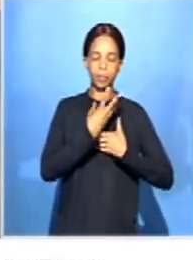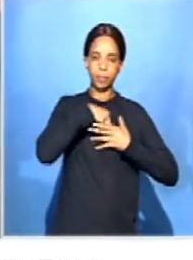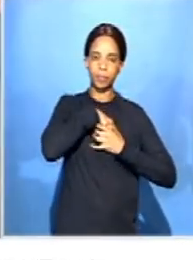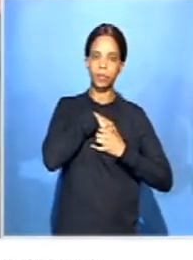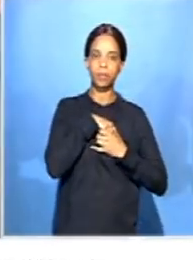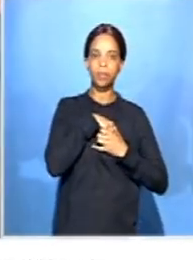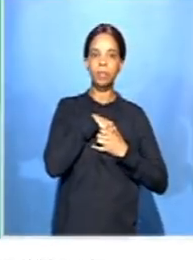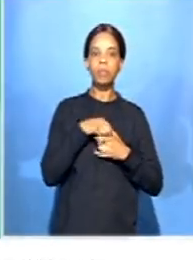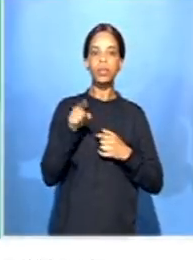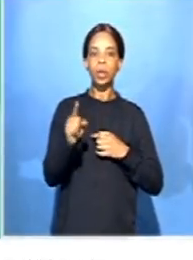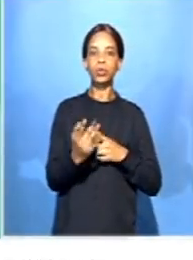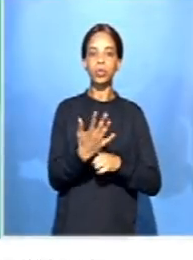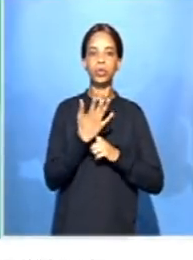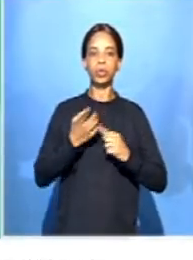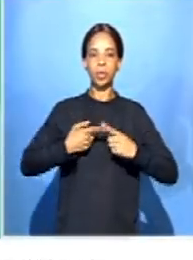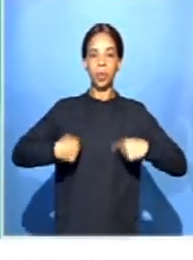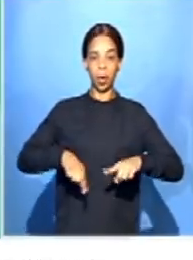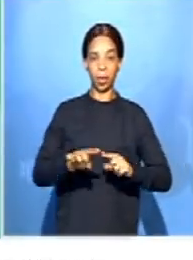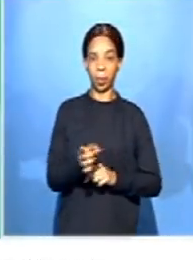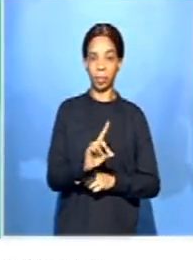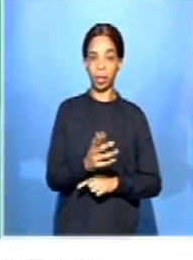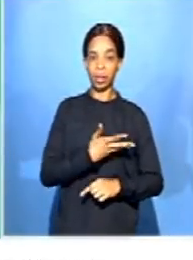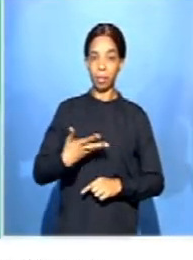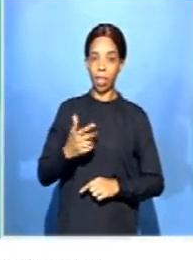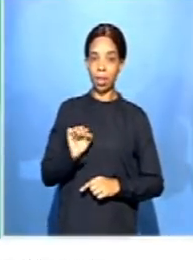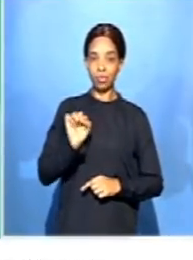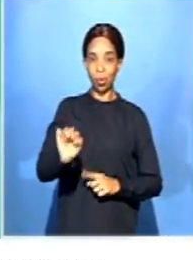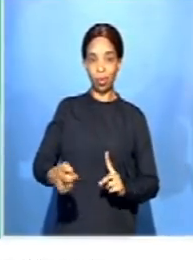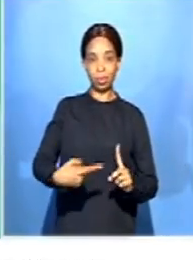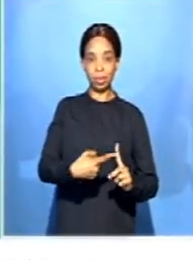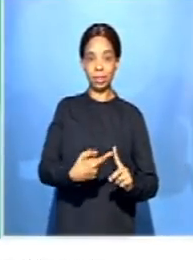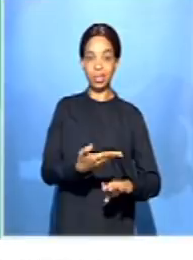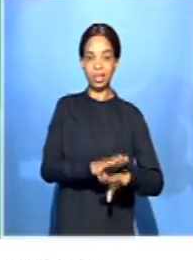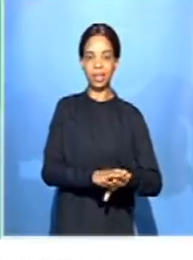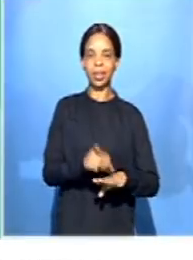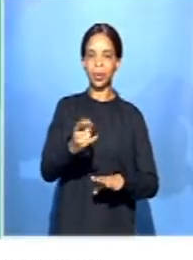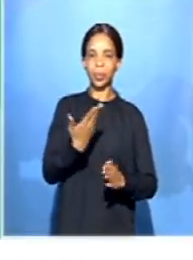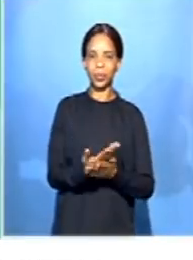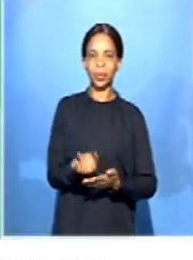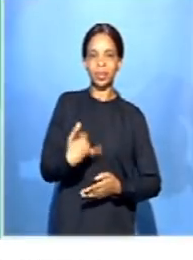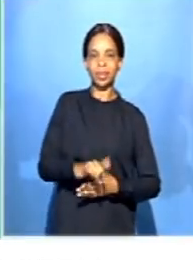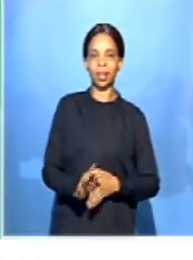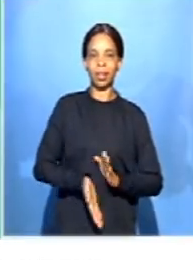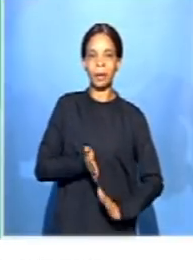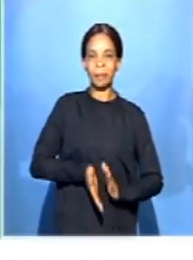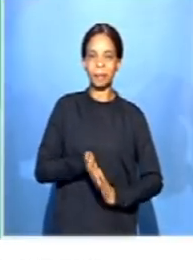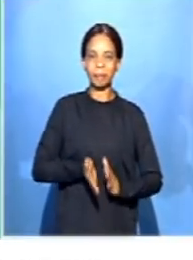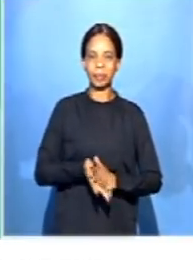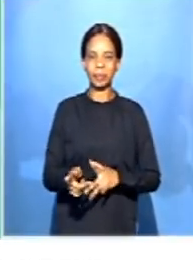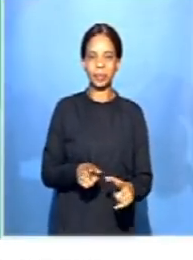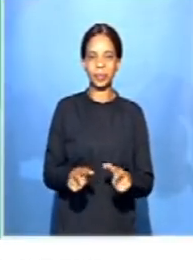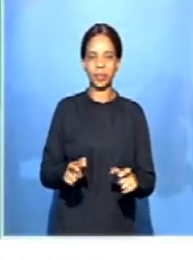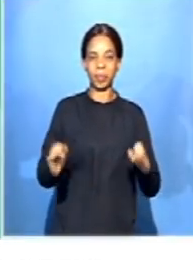kgona go rwala motse wa ga mama wa rona le bokgaitsadi a lona ke lo bone lo ba tiisa ke ile ka